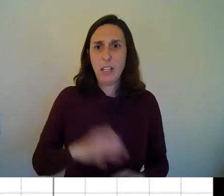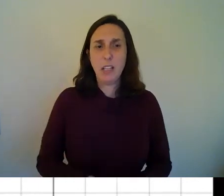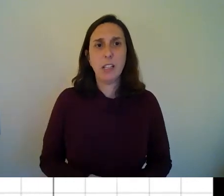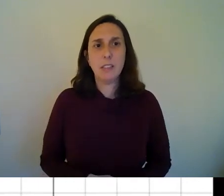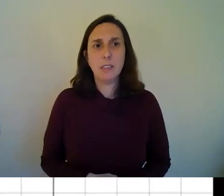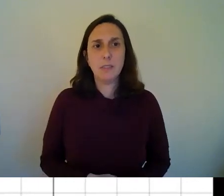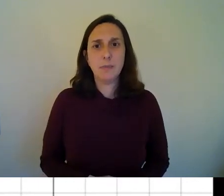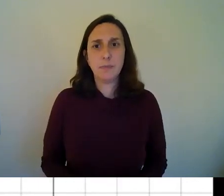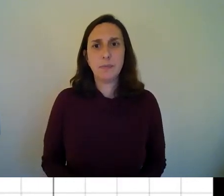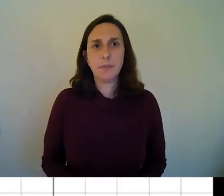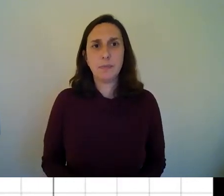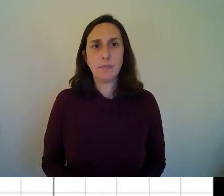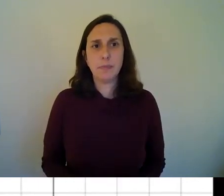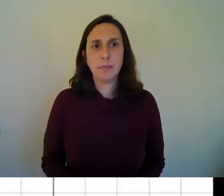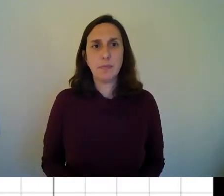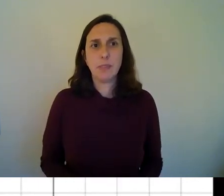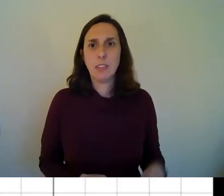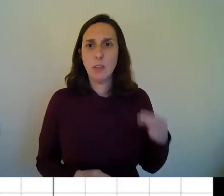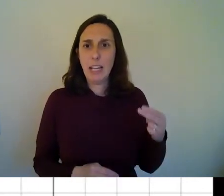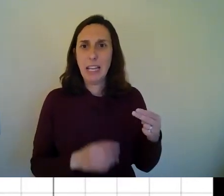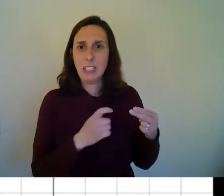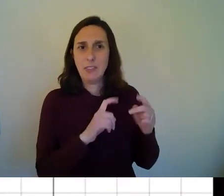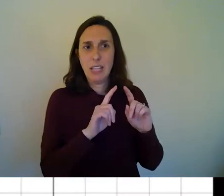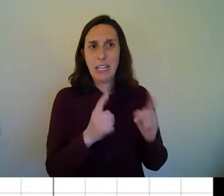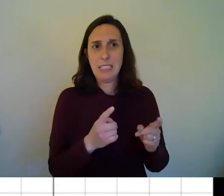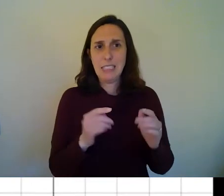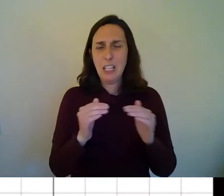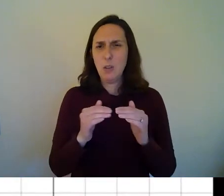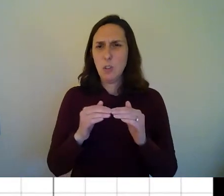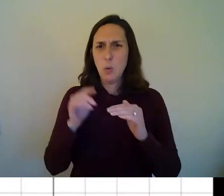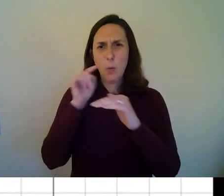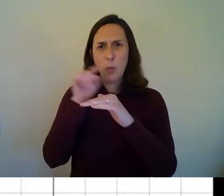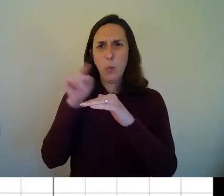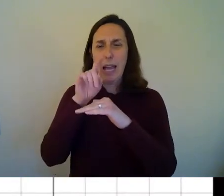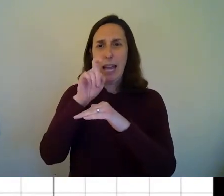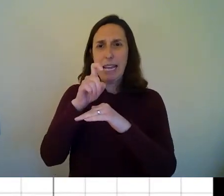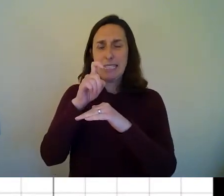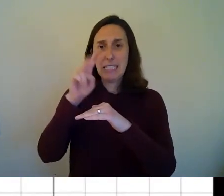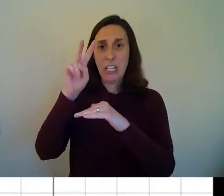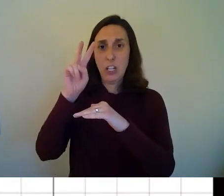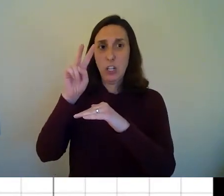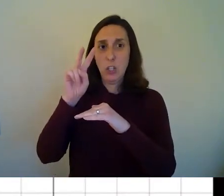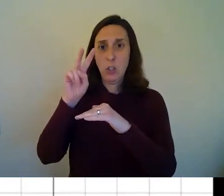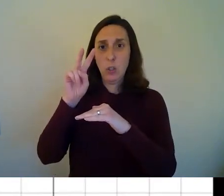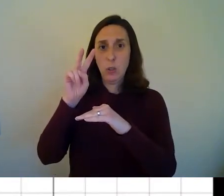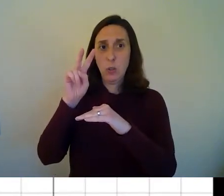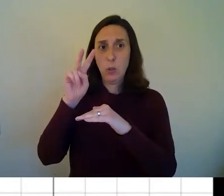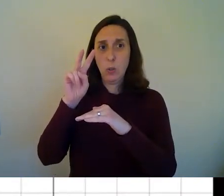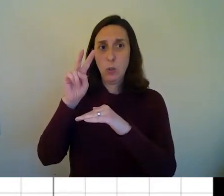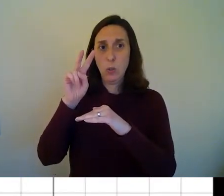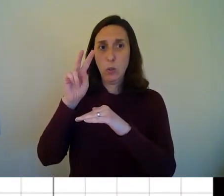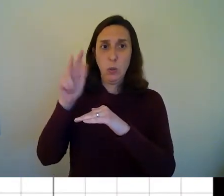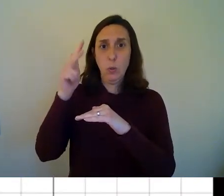h of x is equal to, and my upstairs was x cubed, so x shift 6,